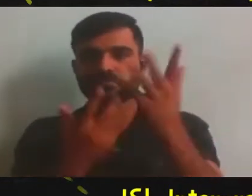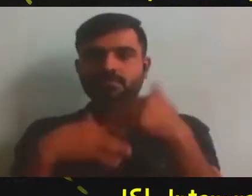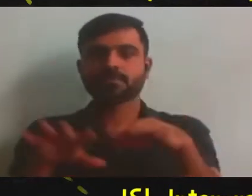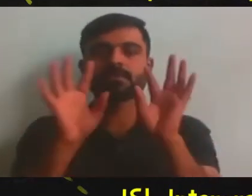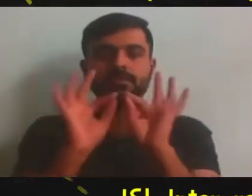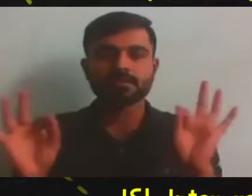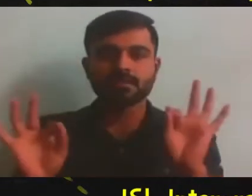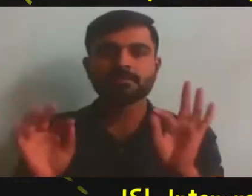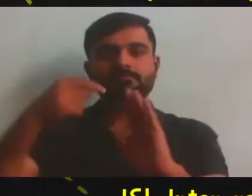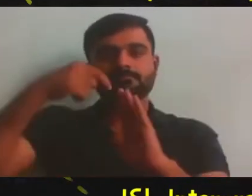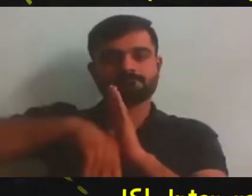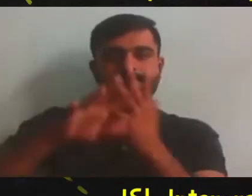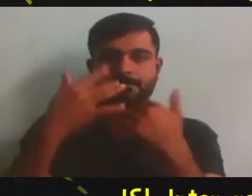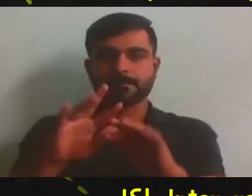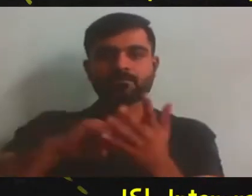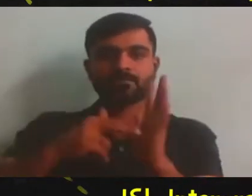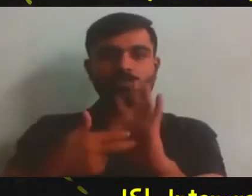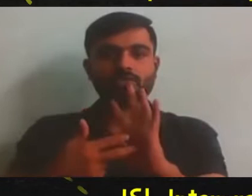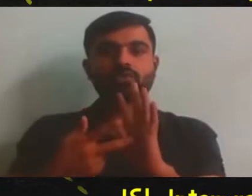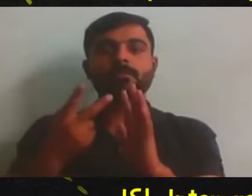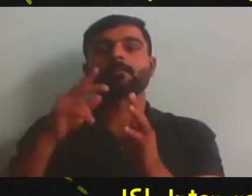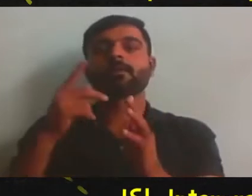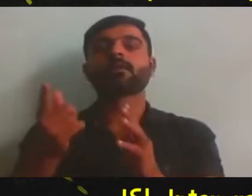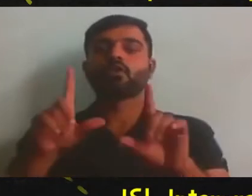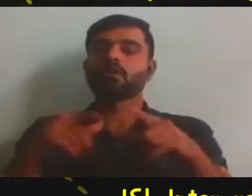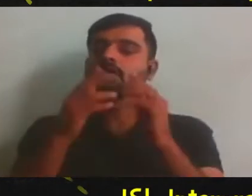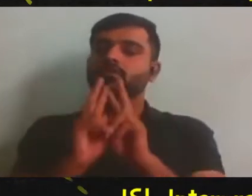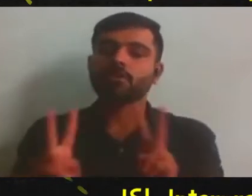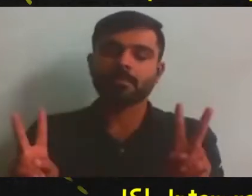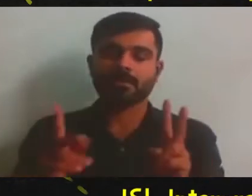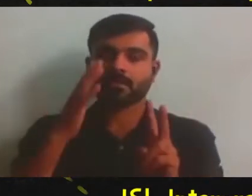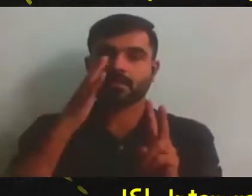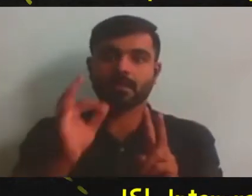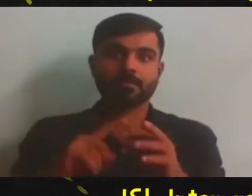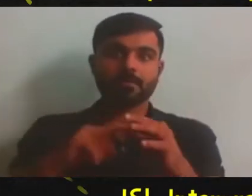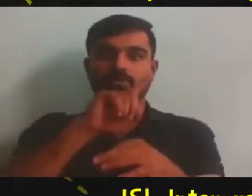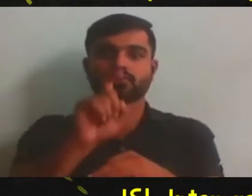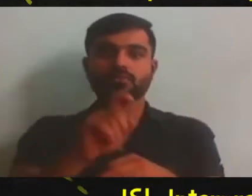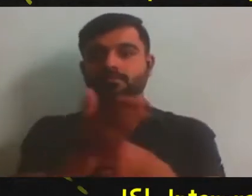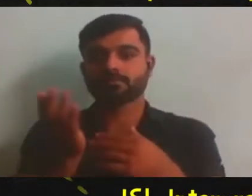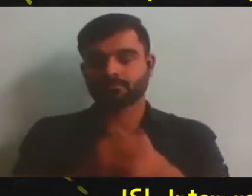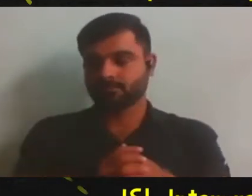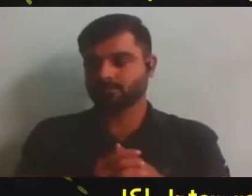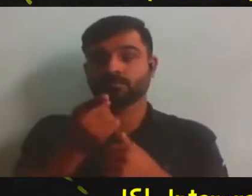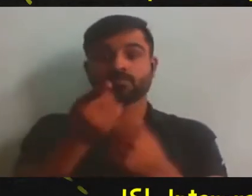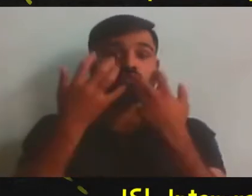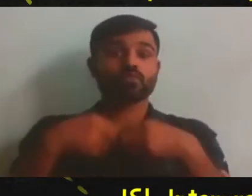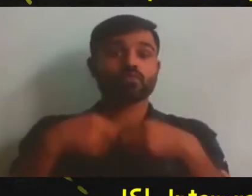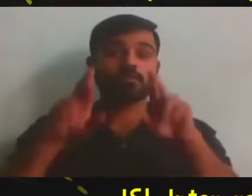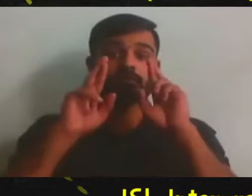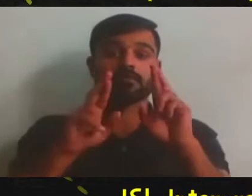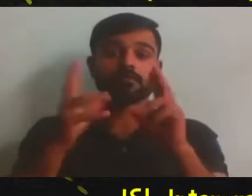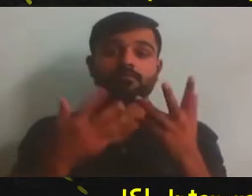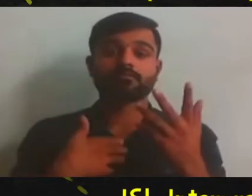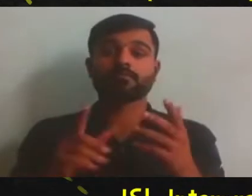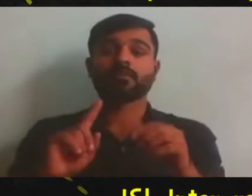and deep, both meaningful and light. The most important question of all, what do you wish for? At Pratham